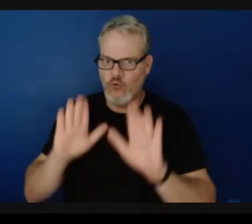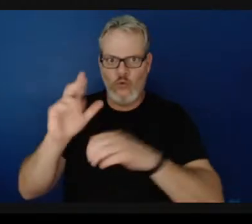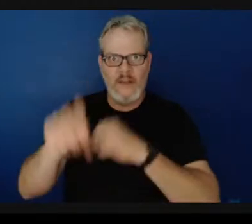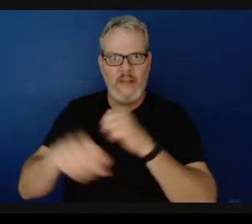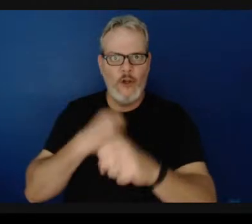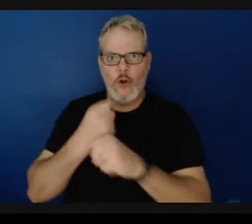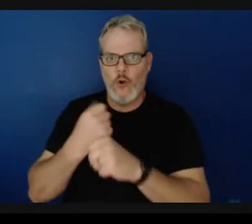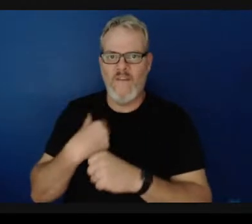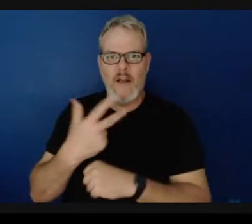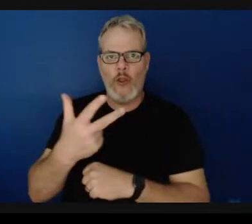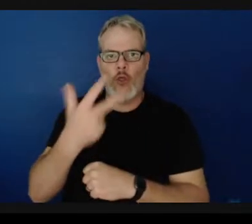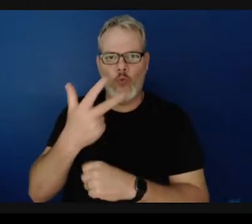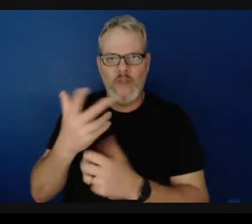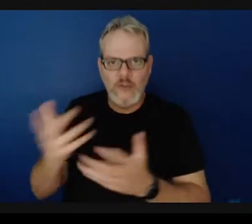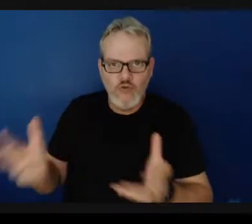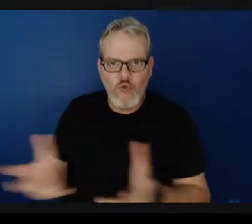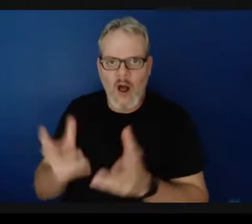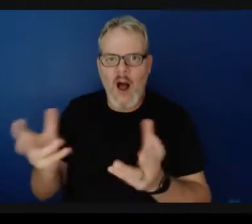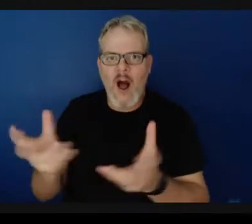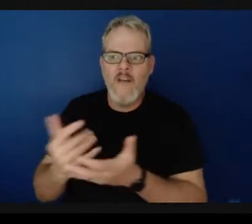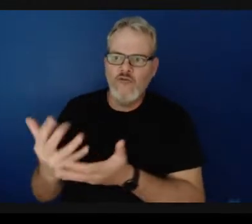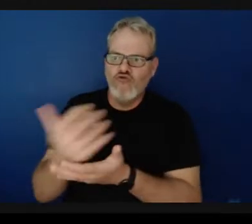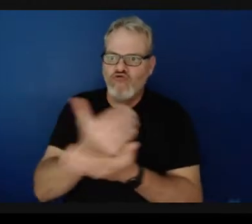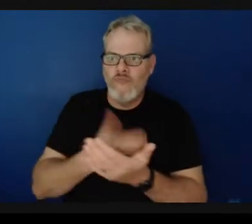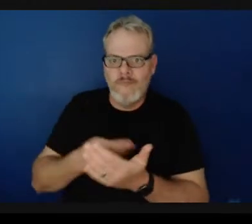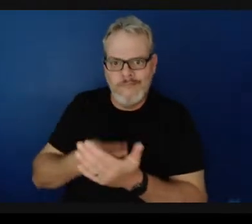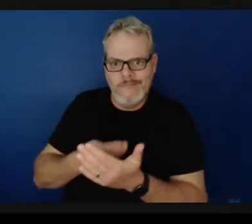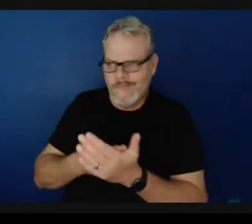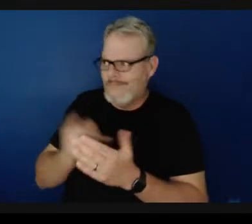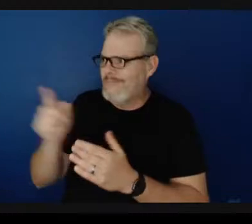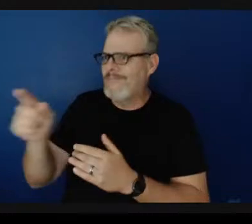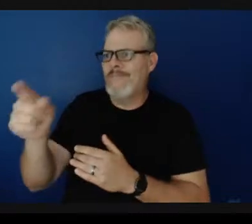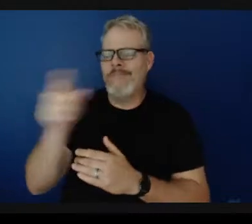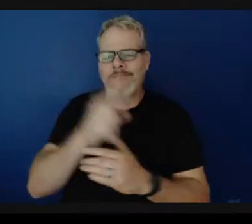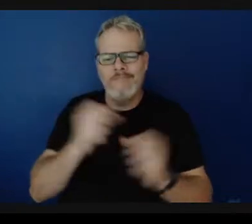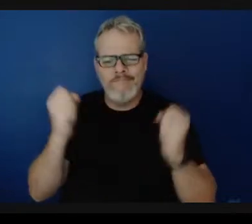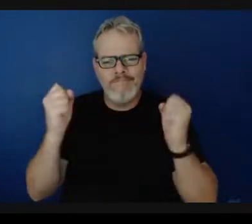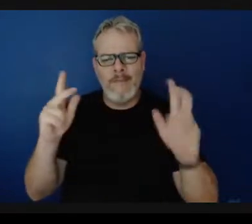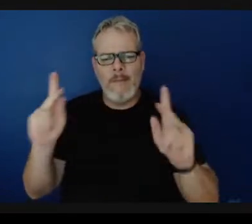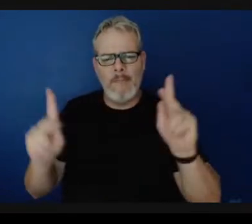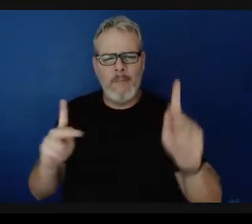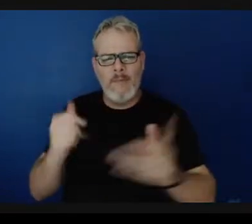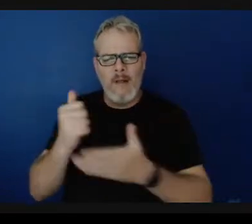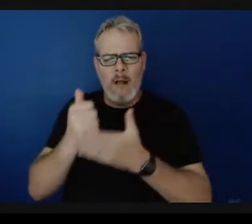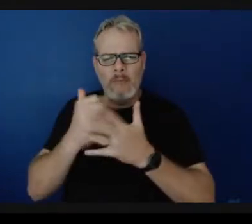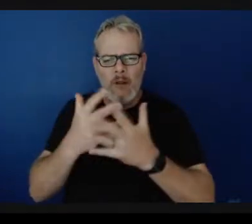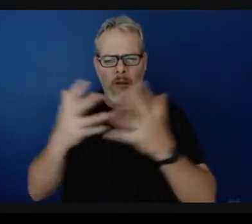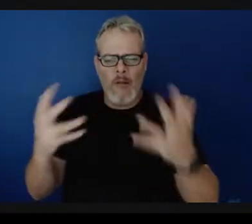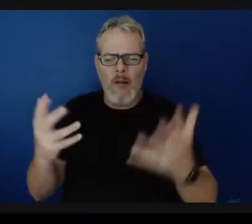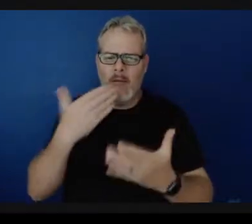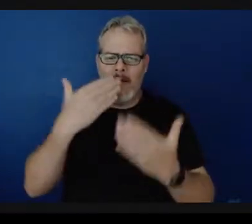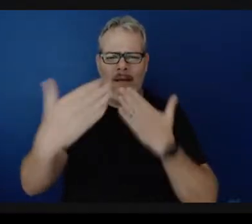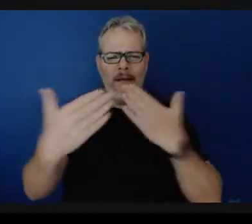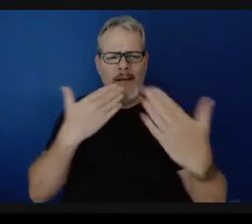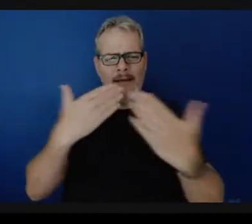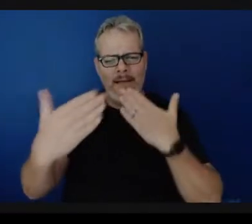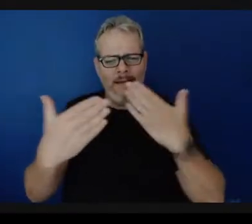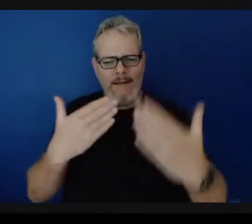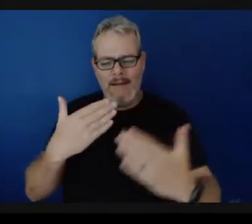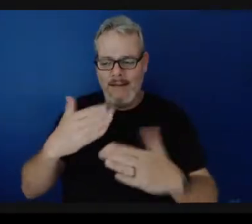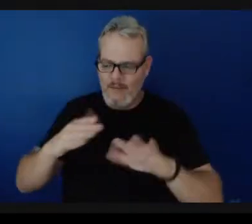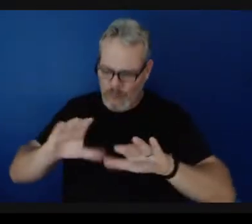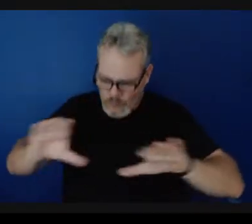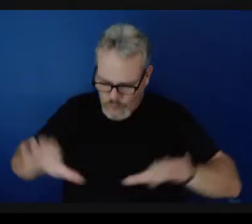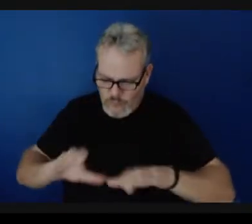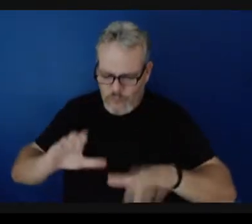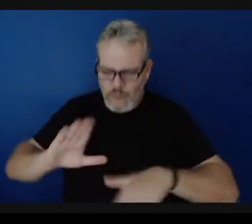and everybody kicked in so much to us. We greatly appreciate it. And it keeps our programs active. It allows us to get all